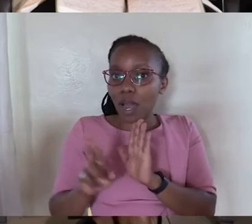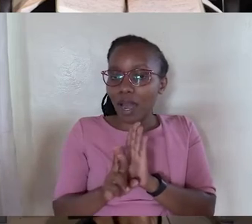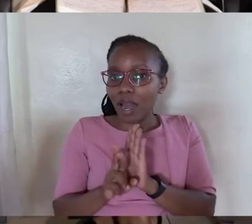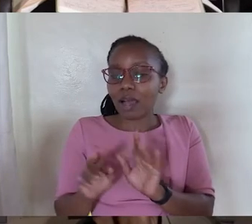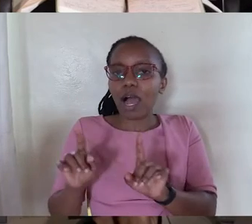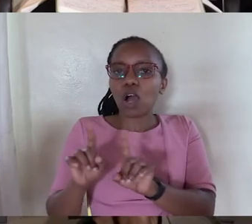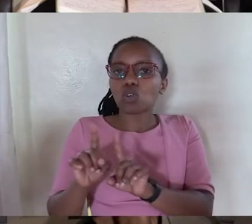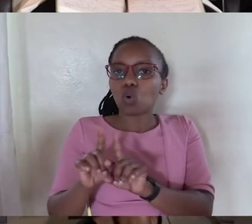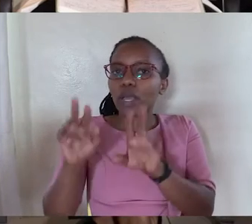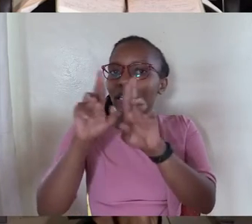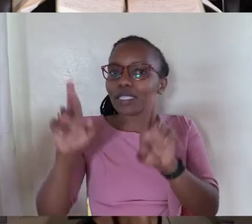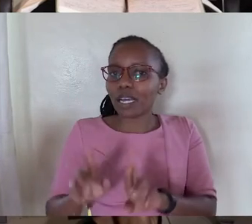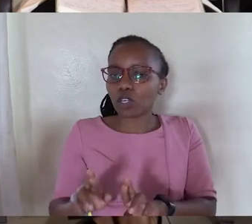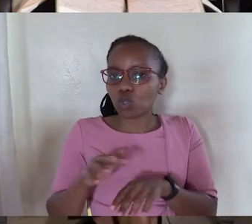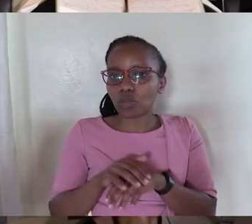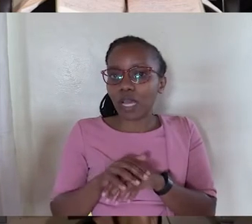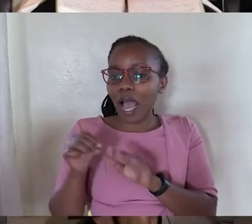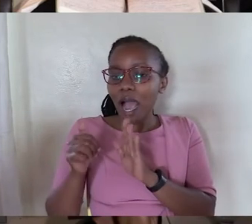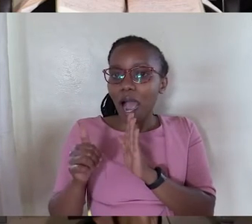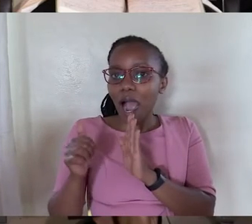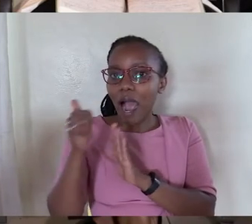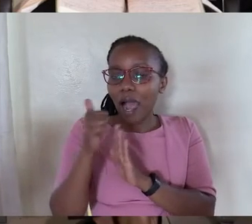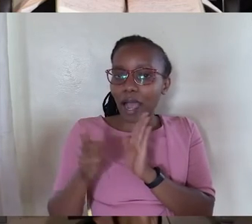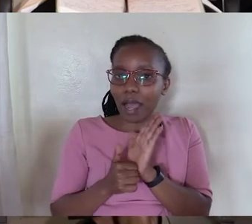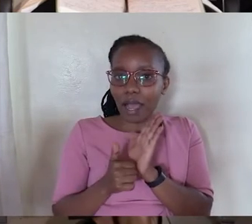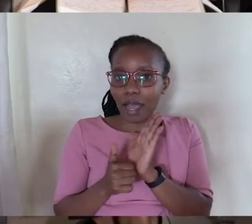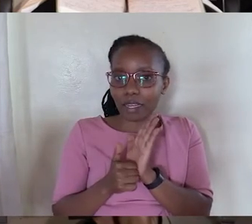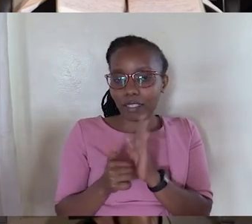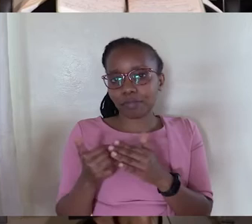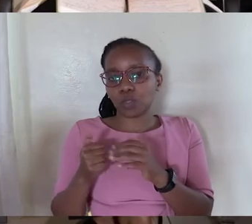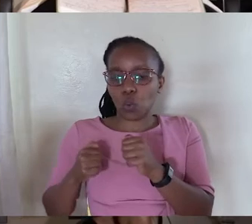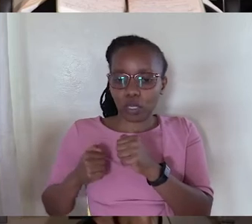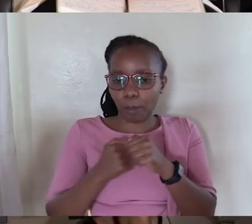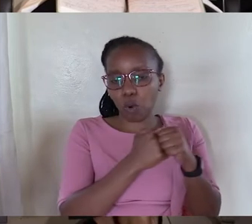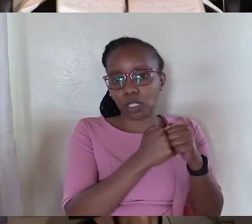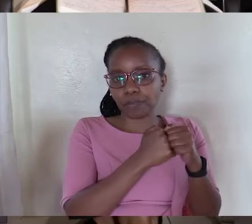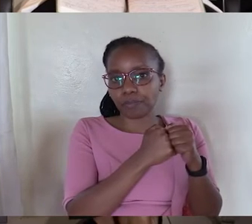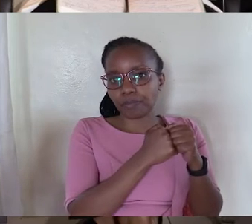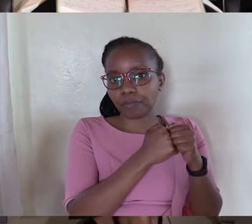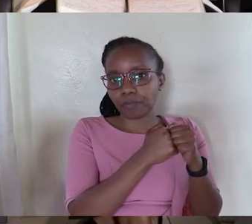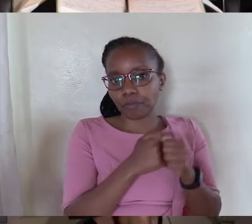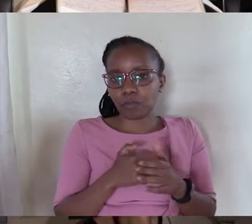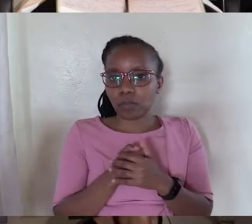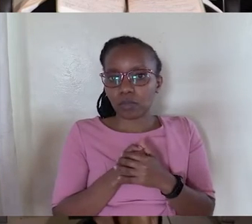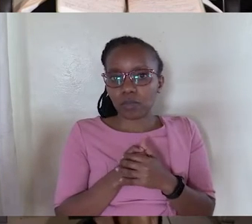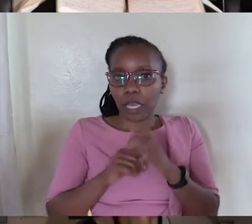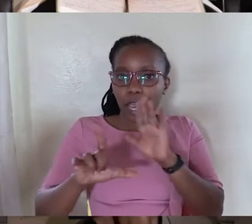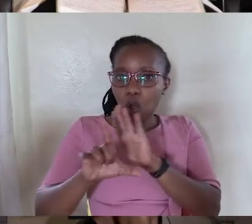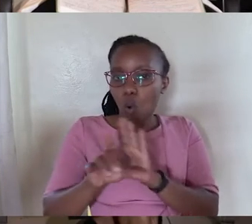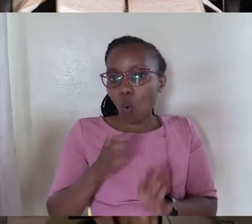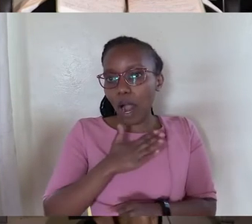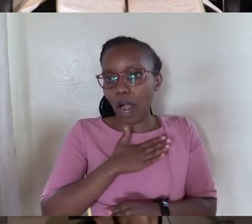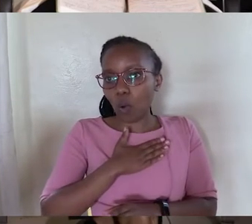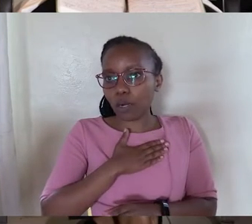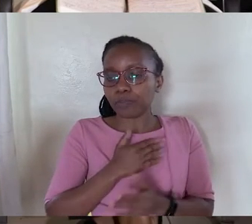as the International Crimes Act, which we actually passed, and it also forms part of our law.